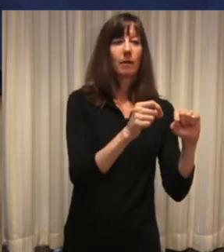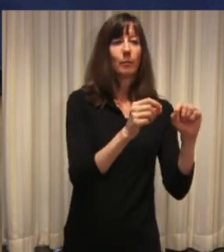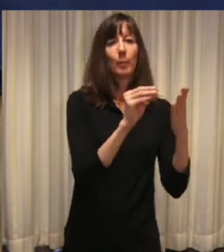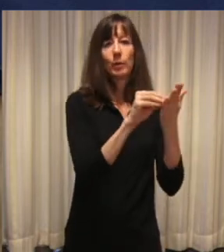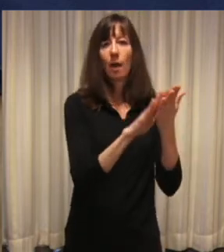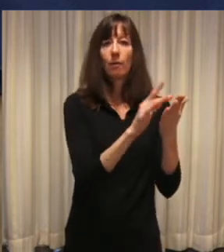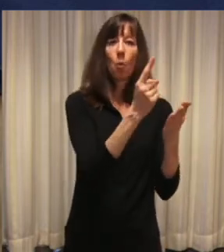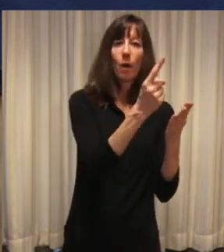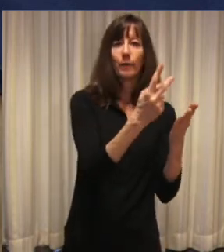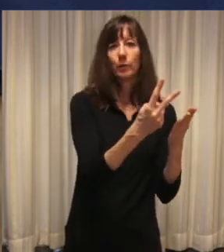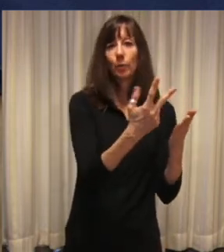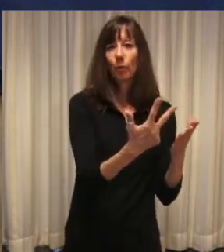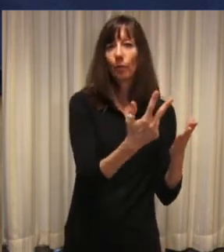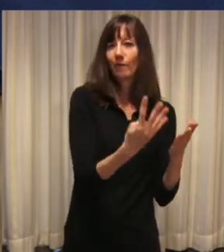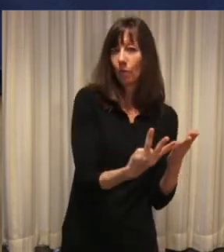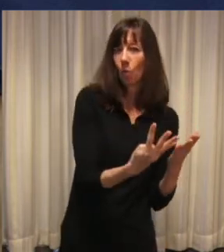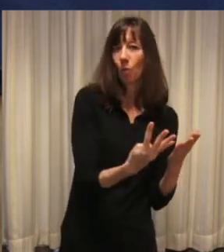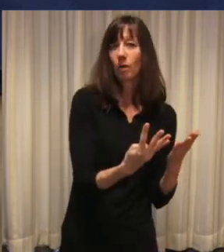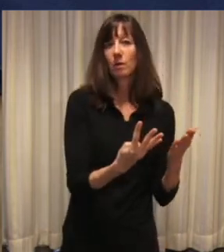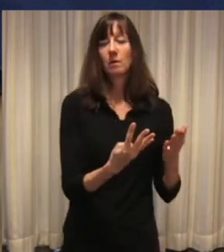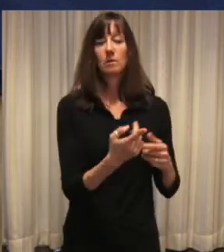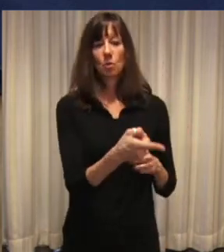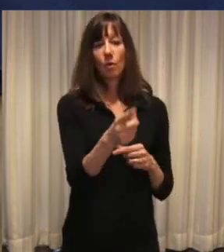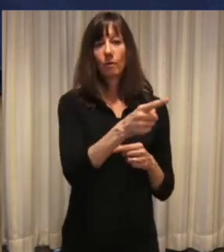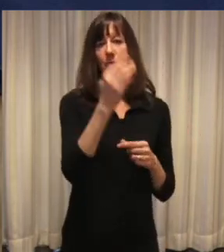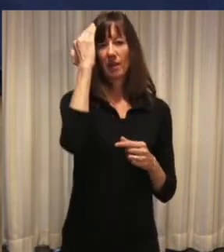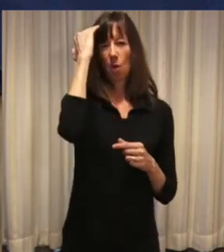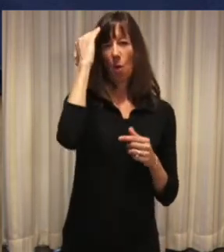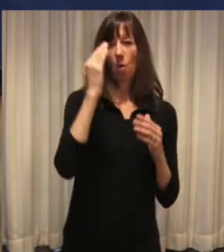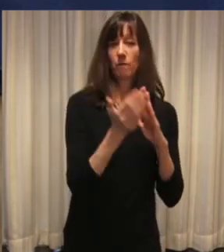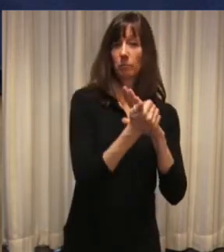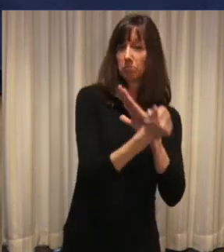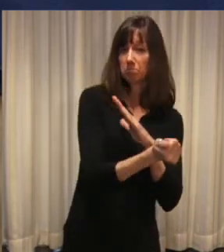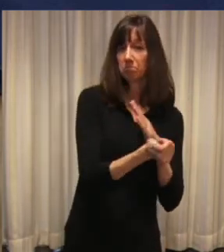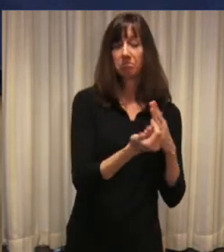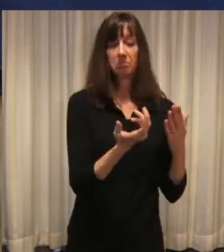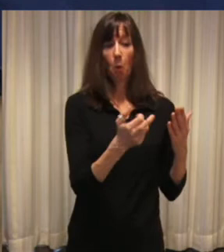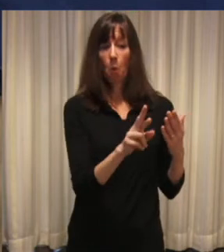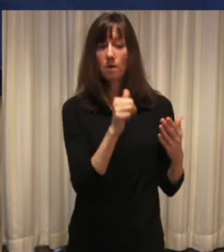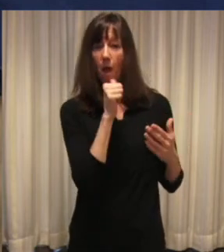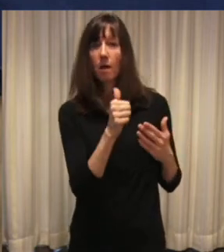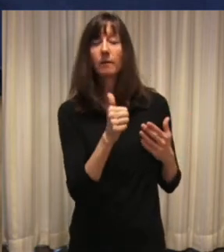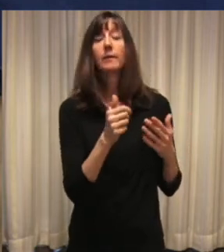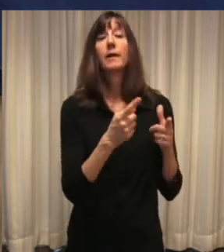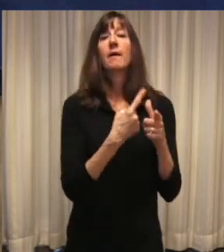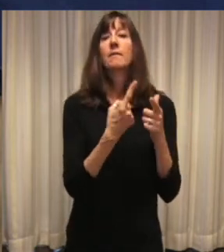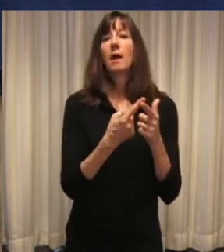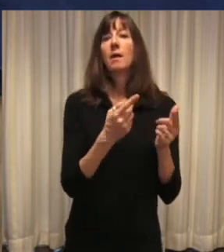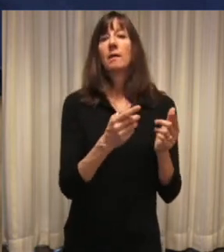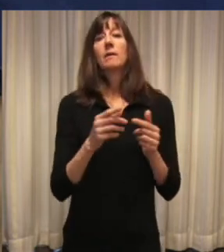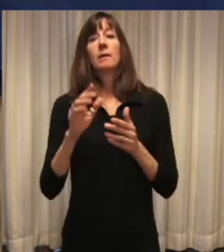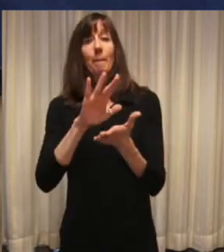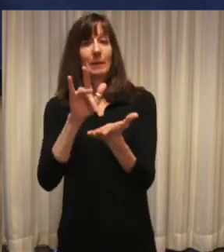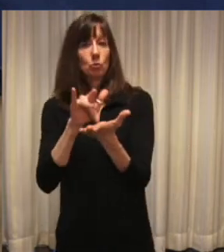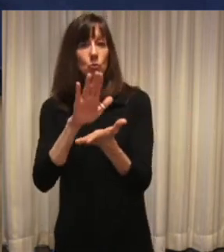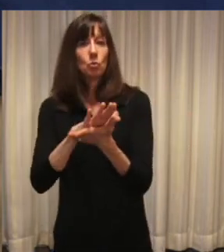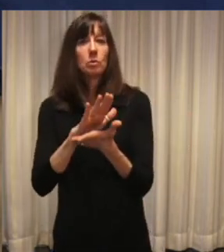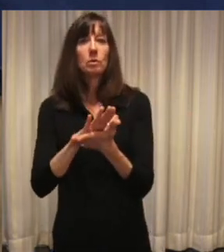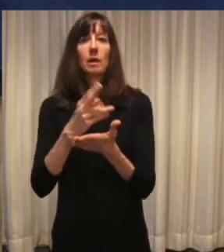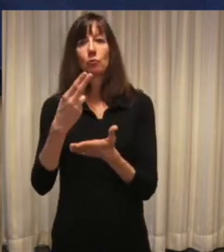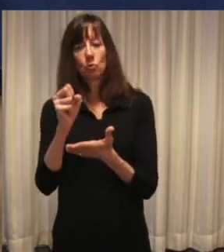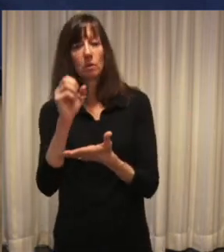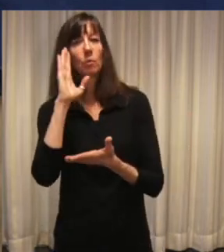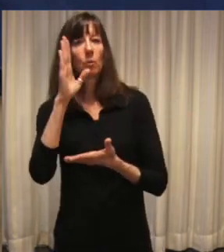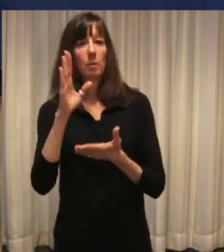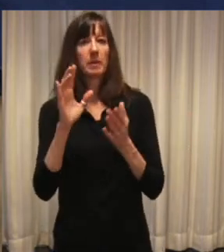how students are doing and sort of mastering skills. At the secondary level, we're going to stay with our number grades, and again, just trying to